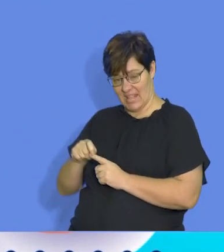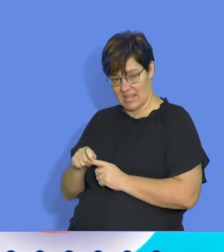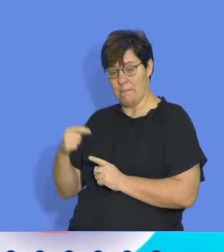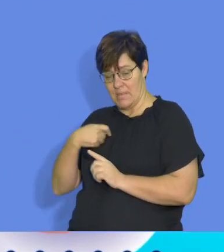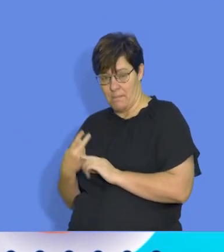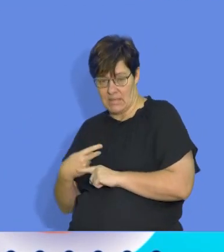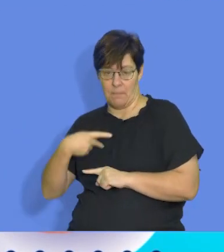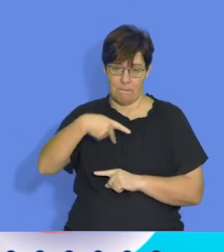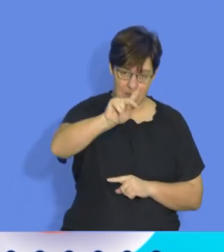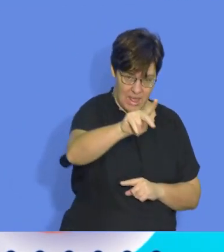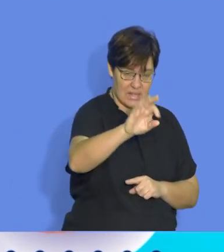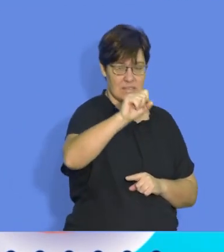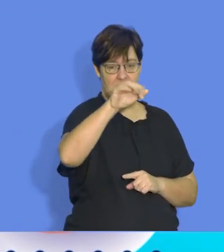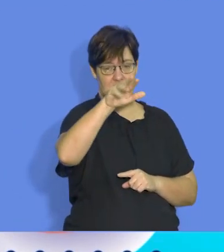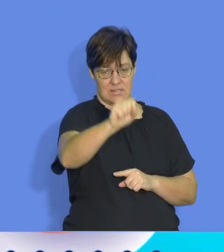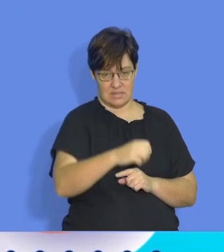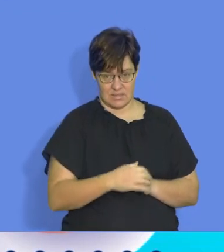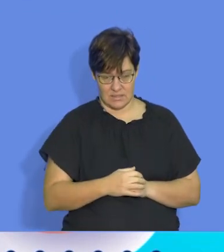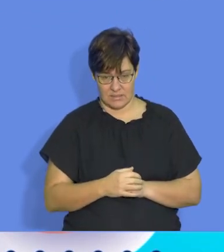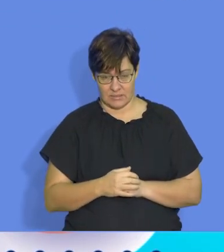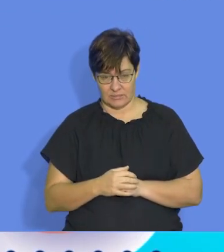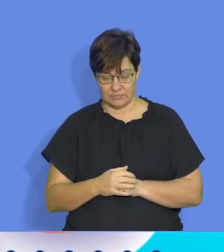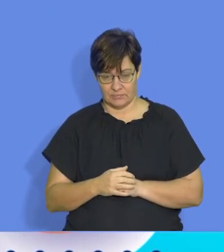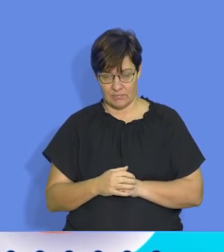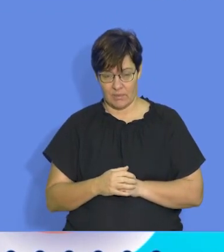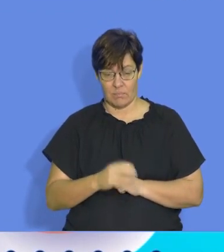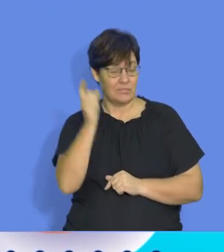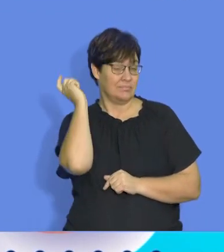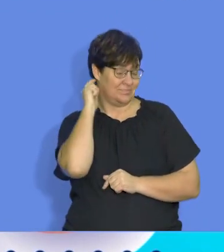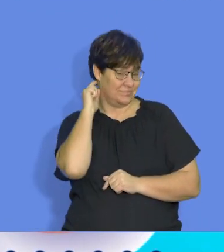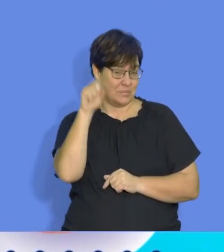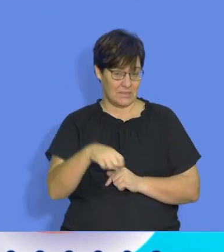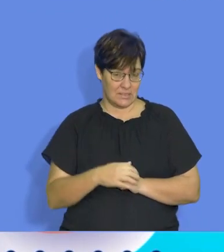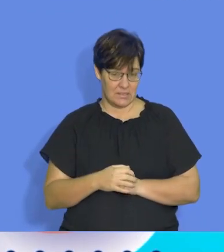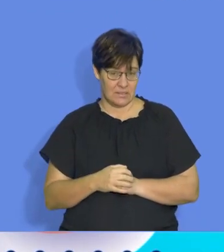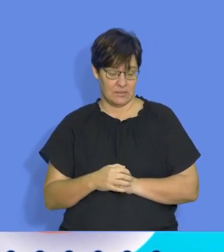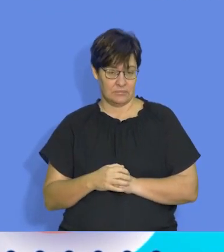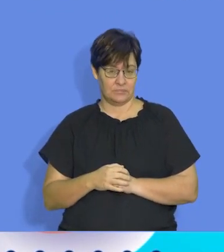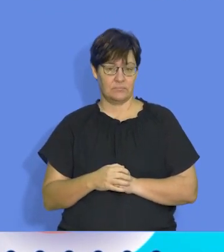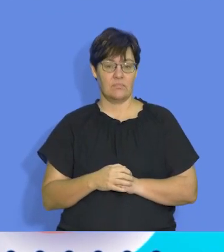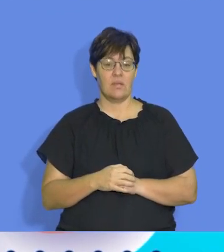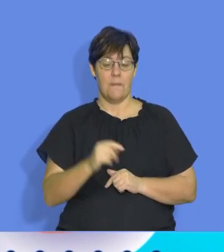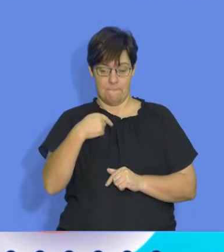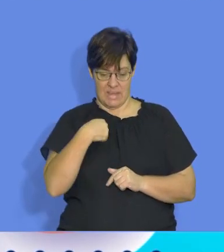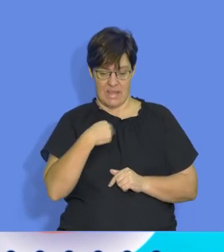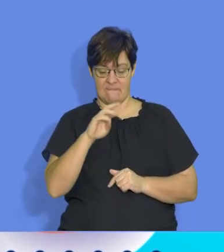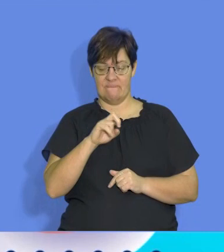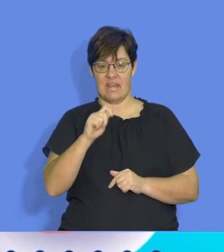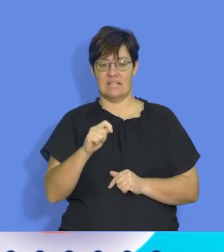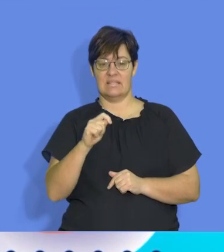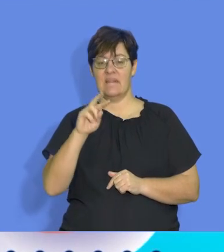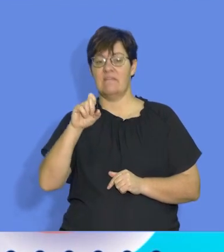to SARS. So very important, keep this in mind, that you as a VAT vendor, you act